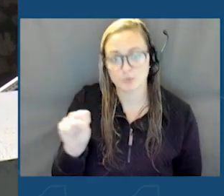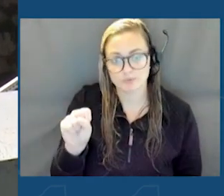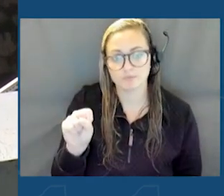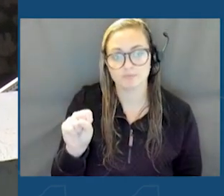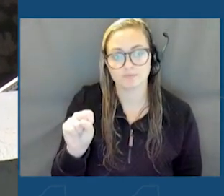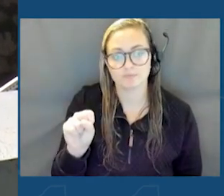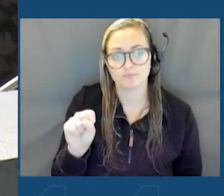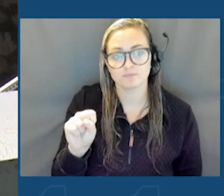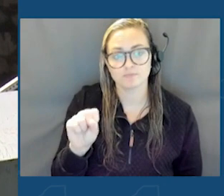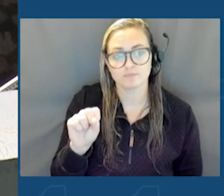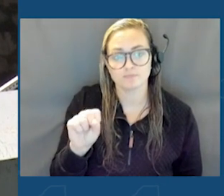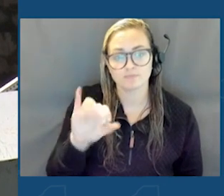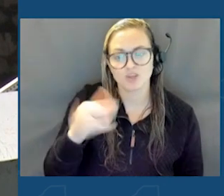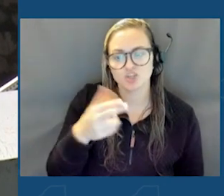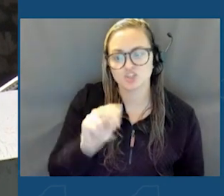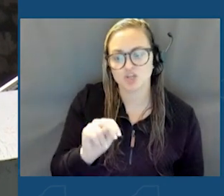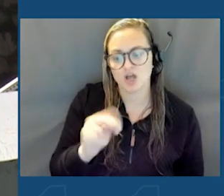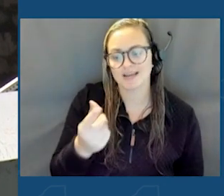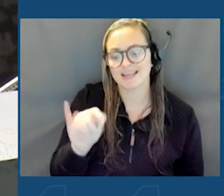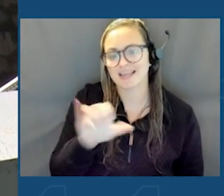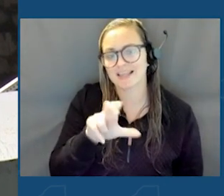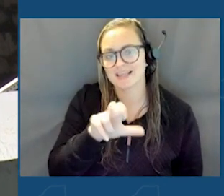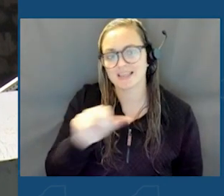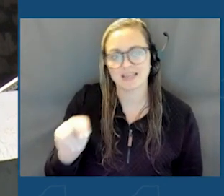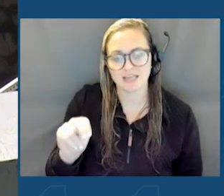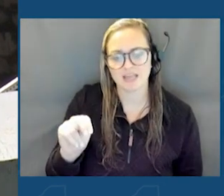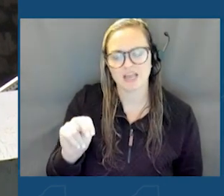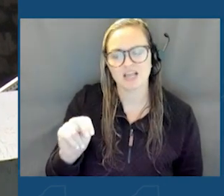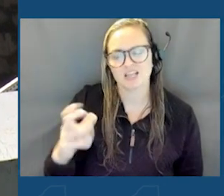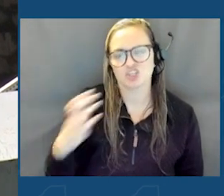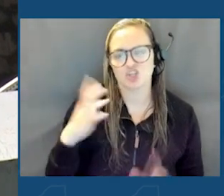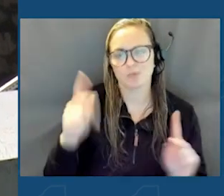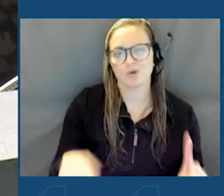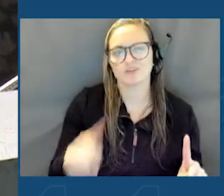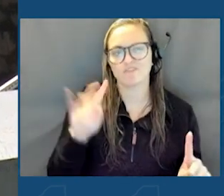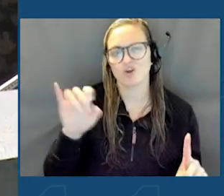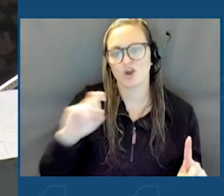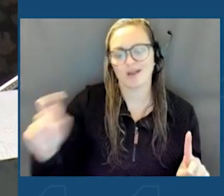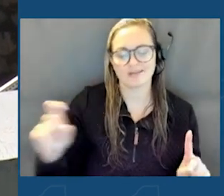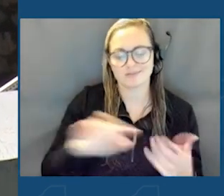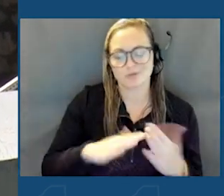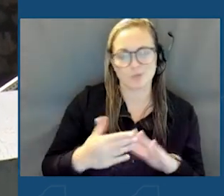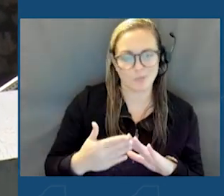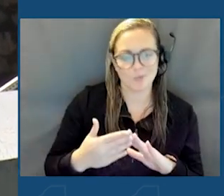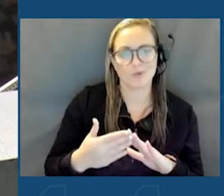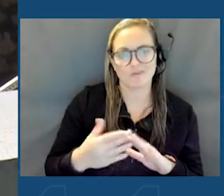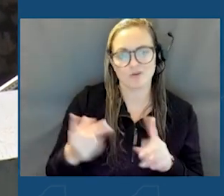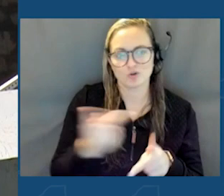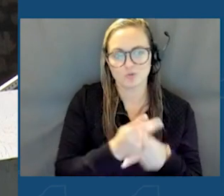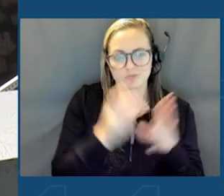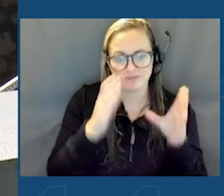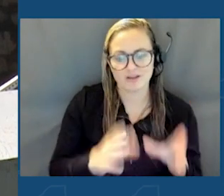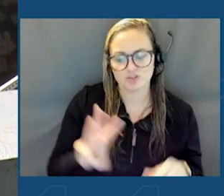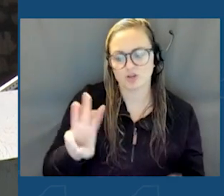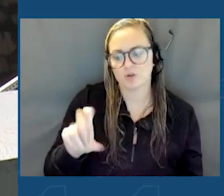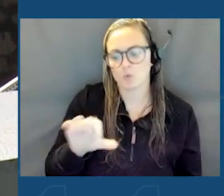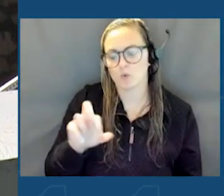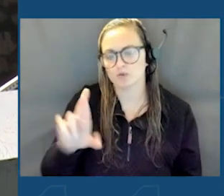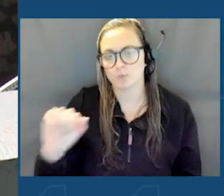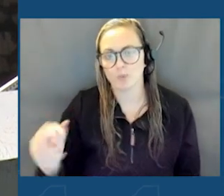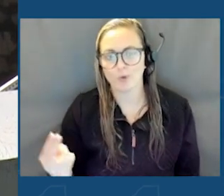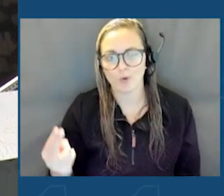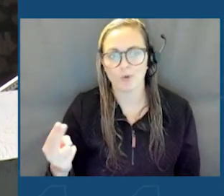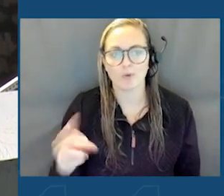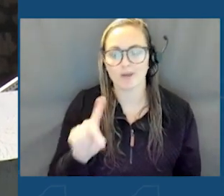Sean Gilliland, Chairman of the Essex County Board of Supervisors and the Supervisor of the Town of Willsboro, Don